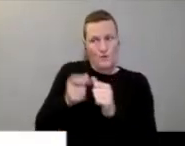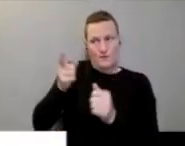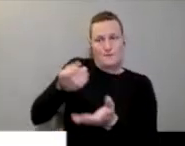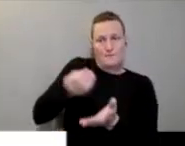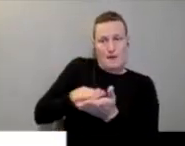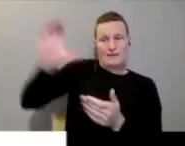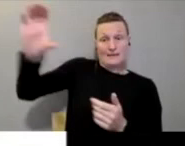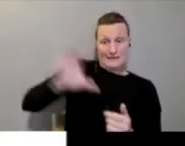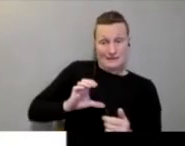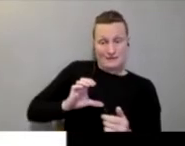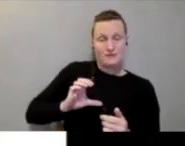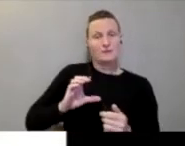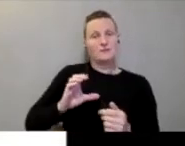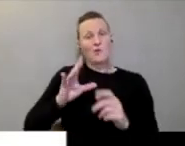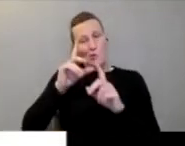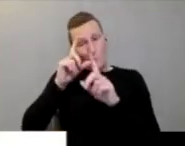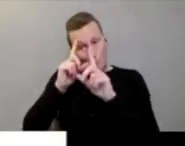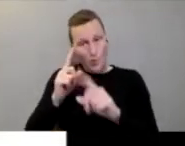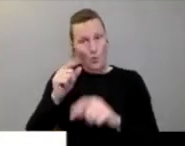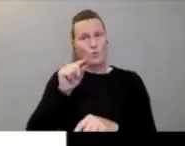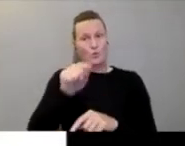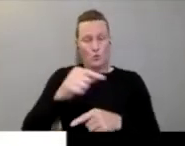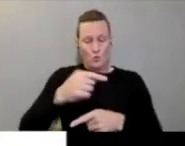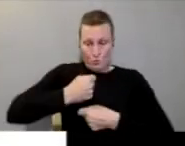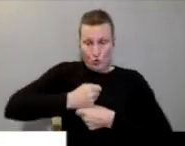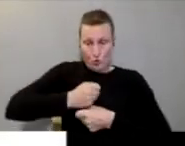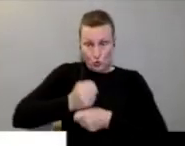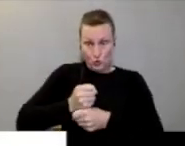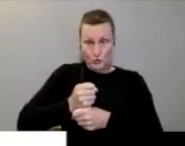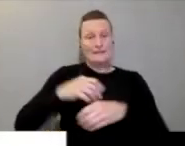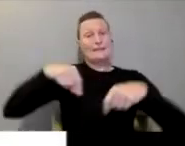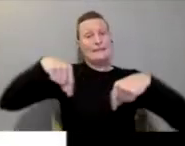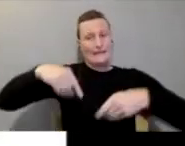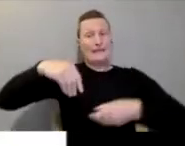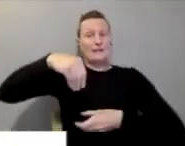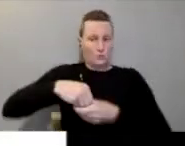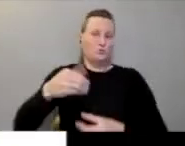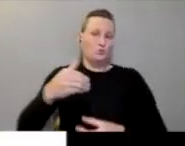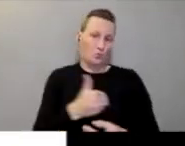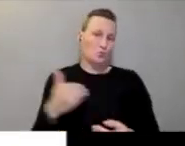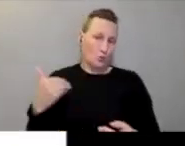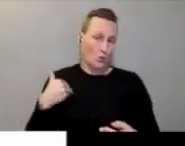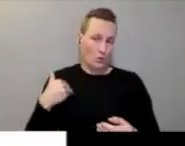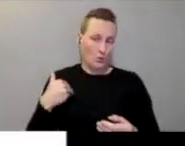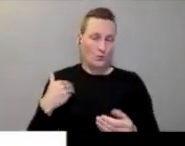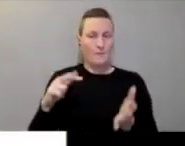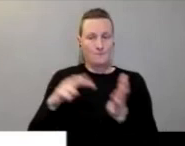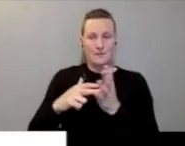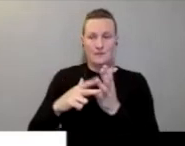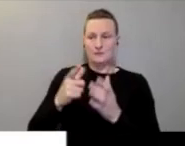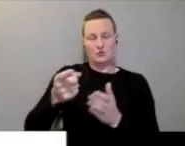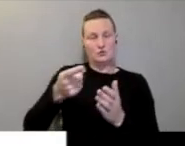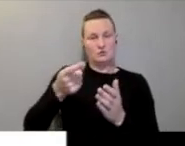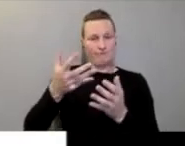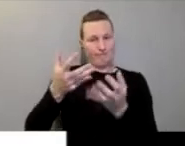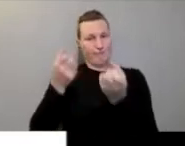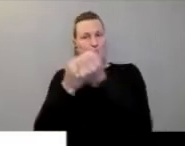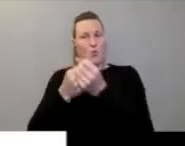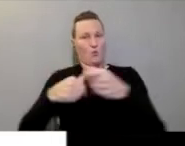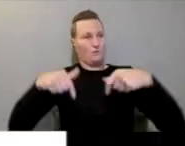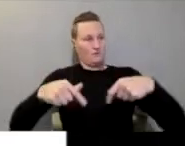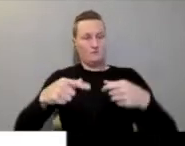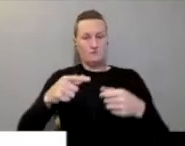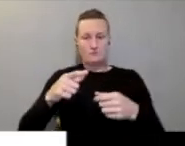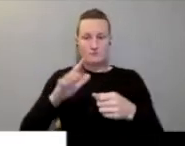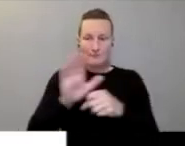you're here in the city. It's really complicated to try to create a project and install a project when you're outside of the city.